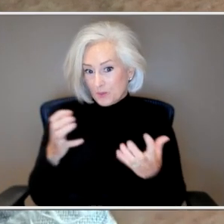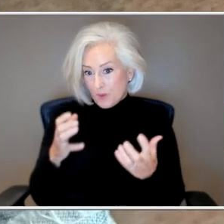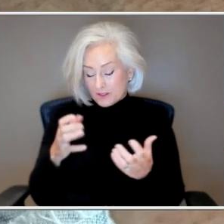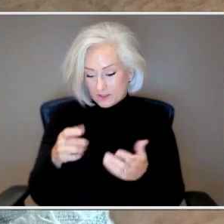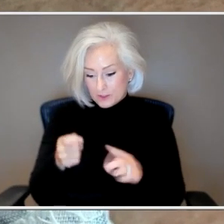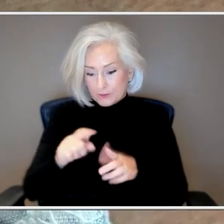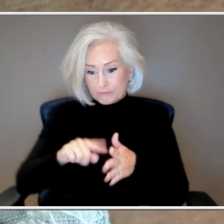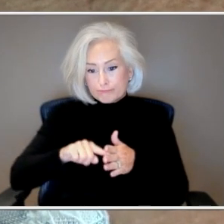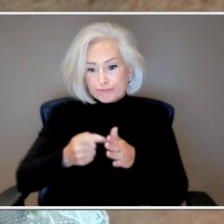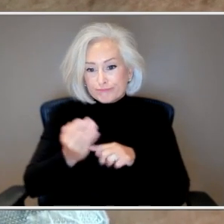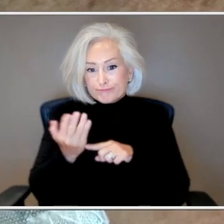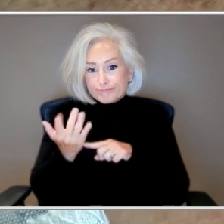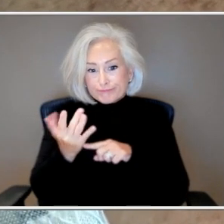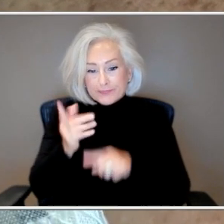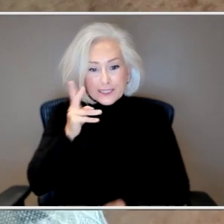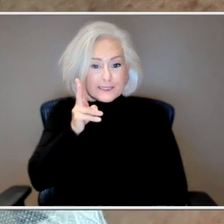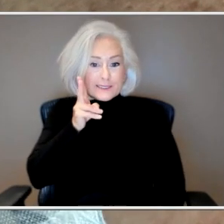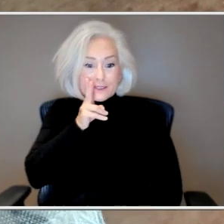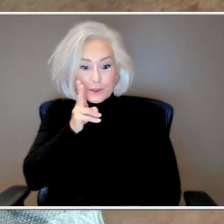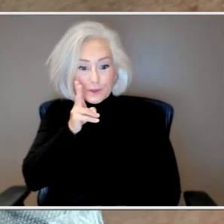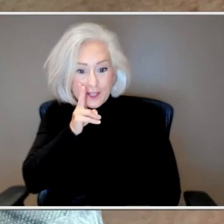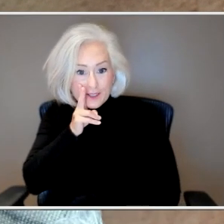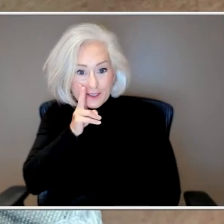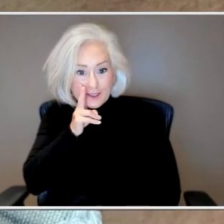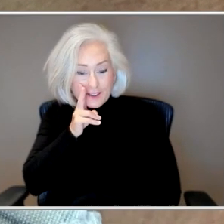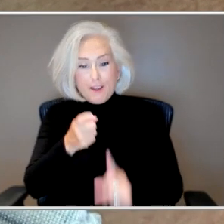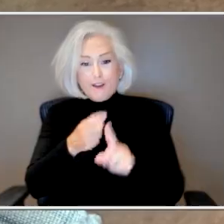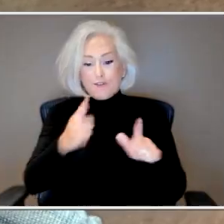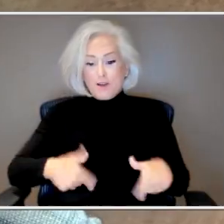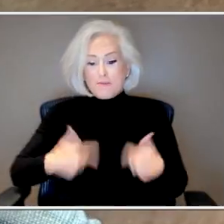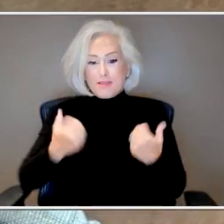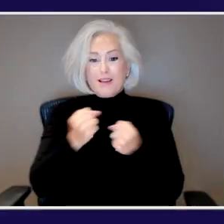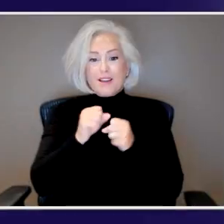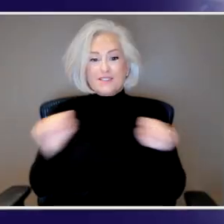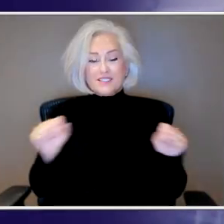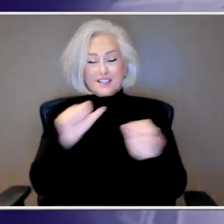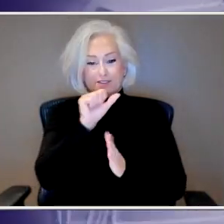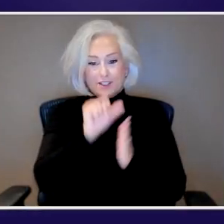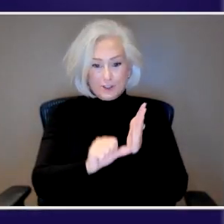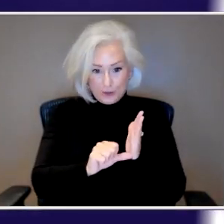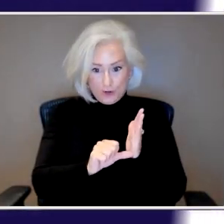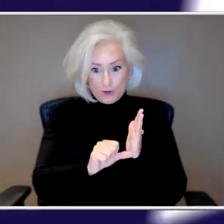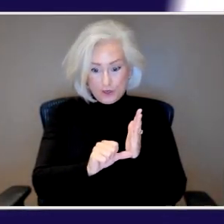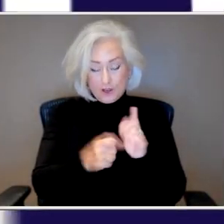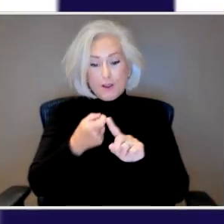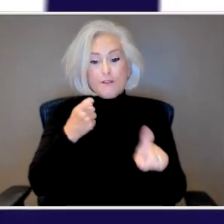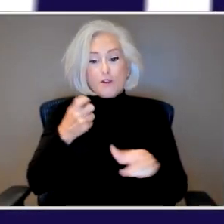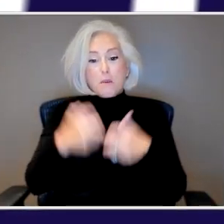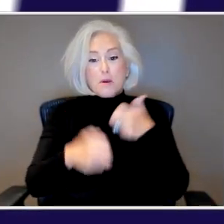heart surgery, for a problem detected during an eye exam.